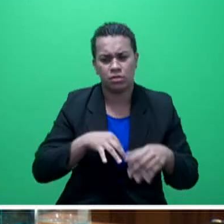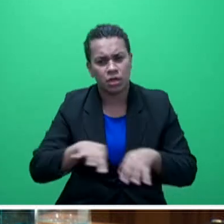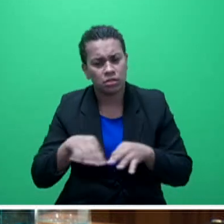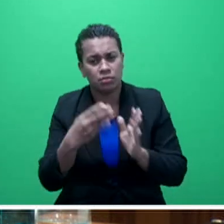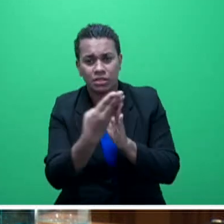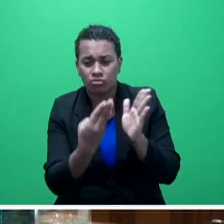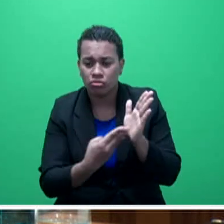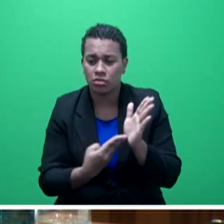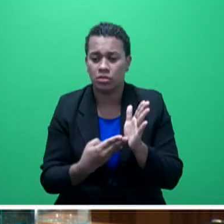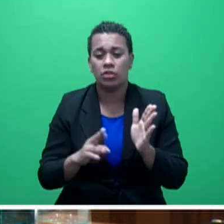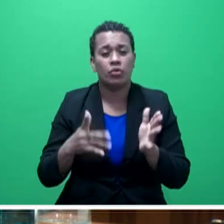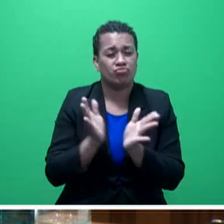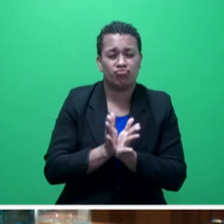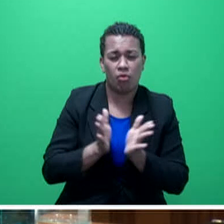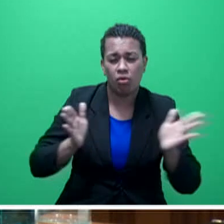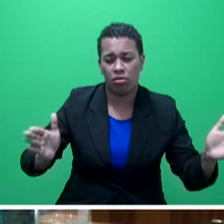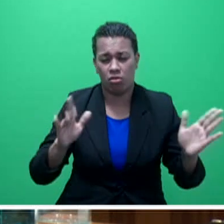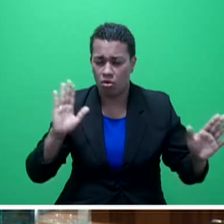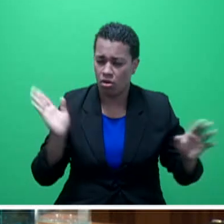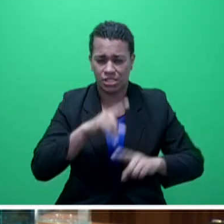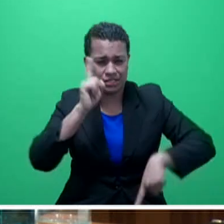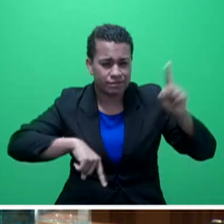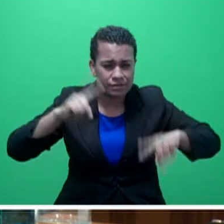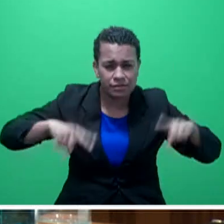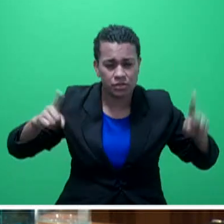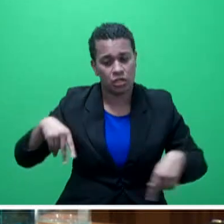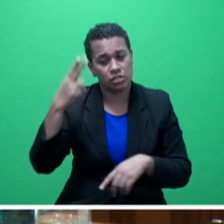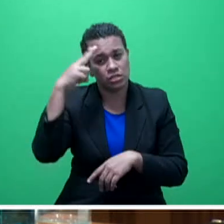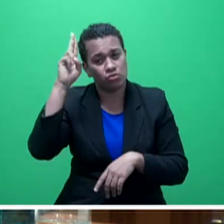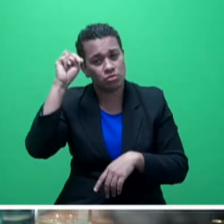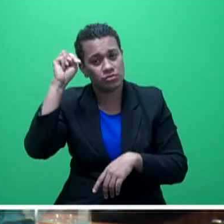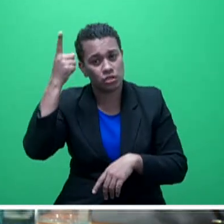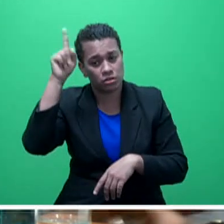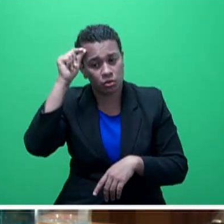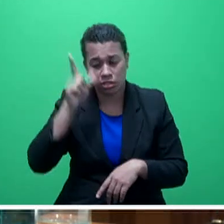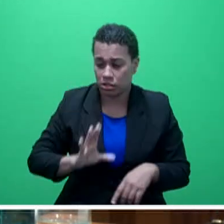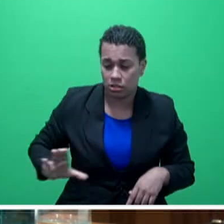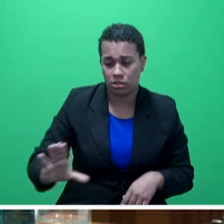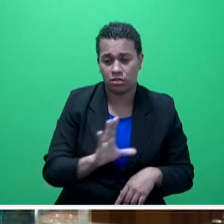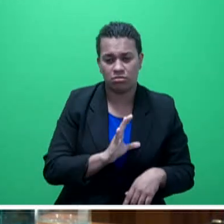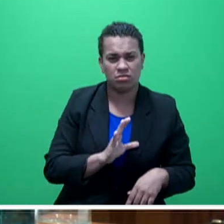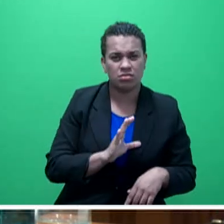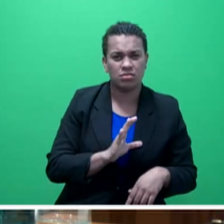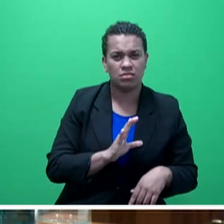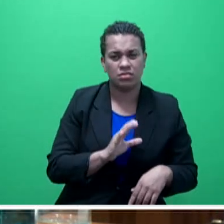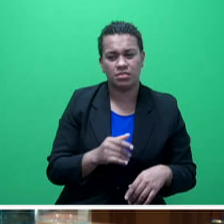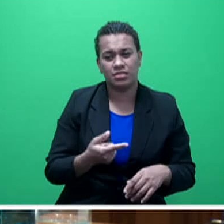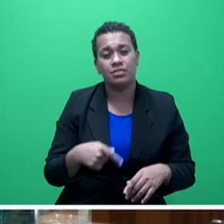of Fijian citizens and institutions, and the broadest range of needs in our nation.